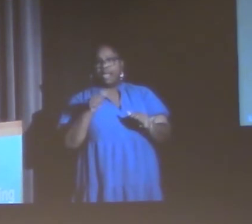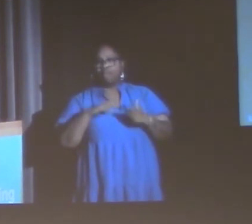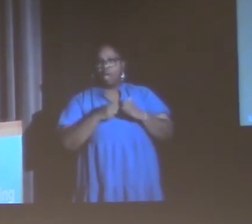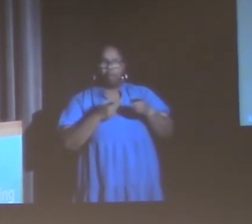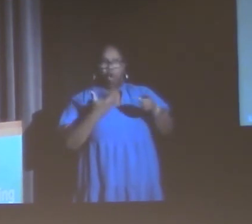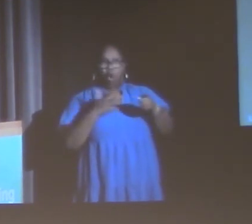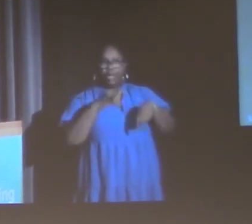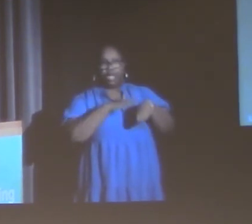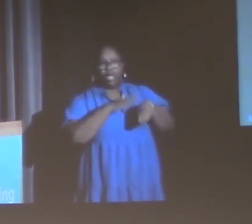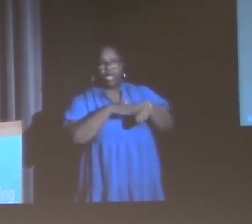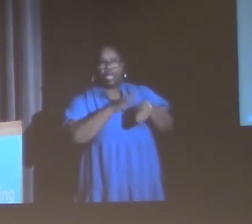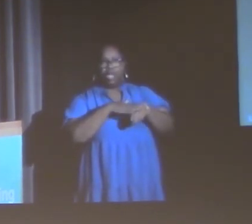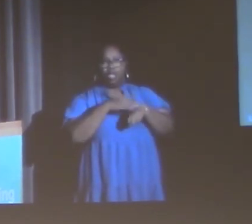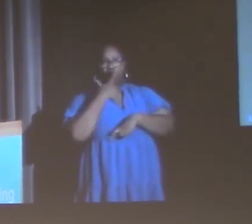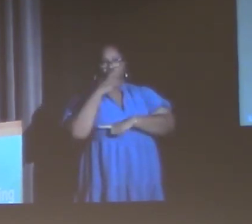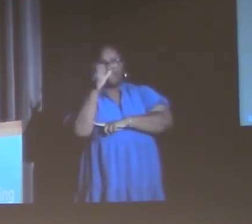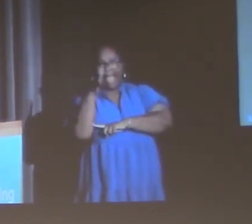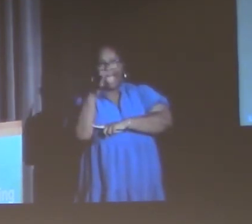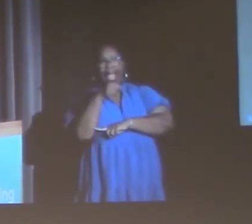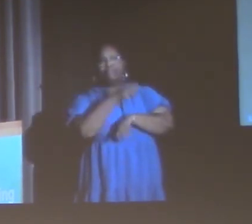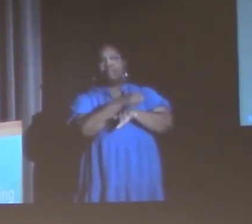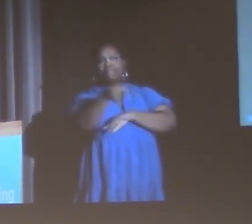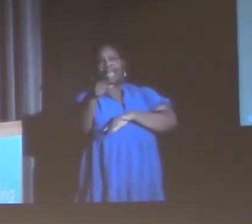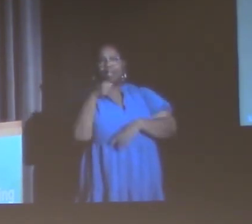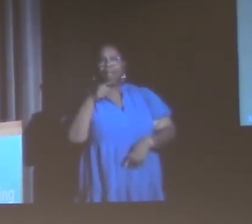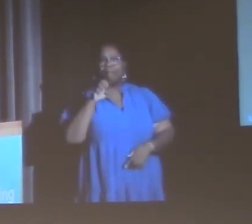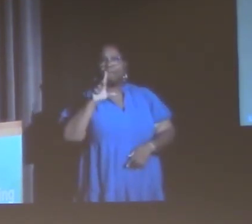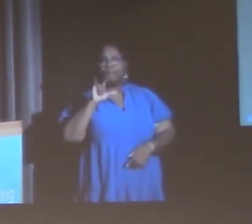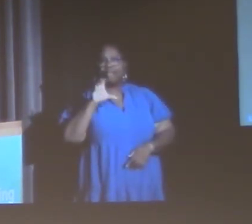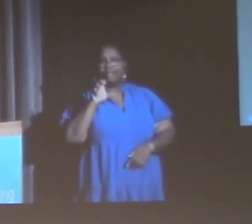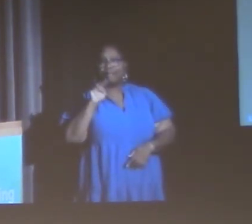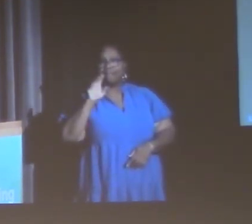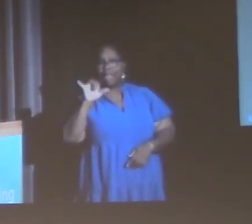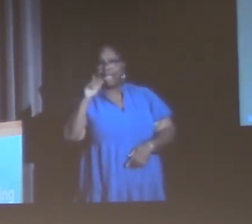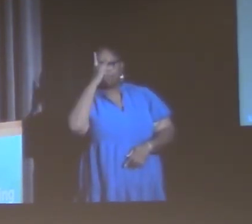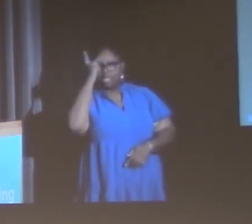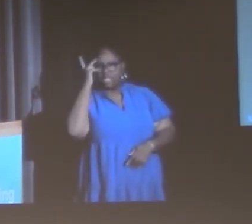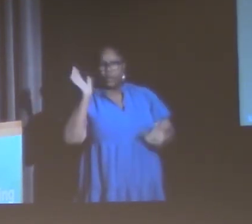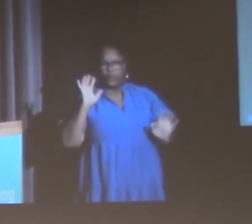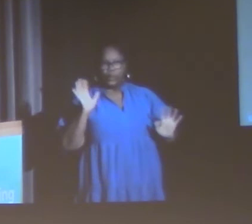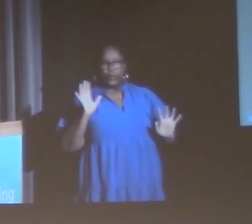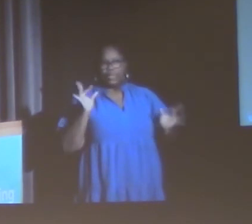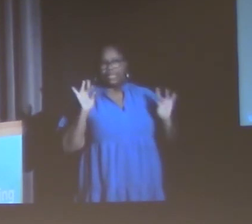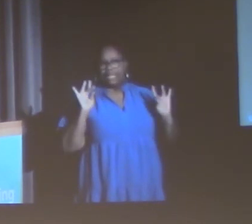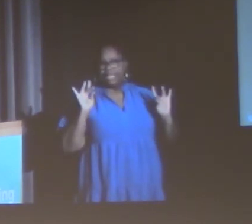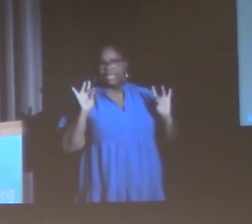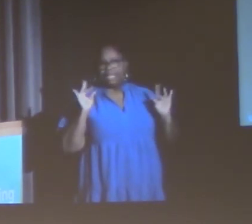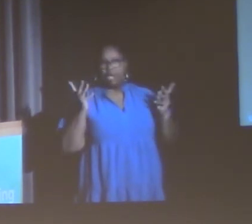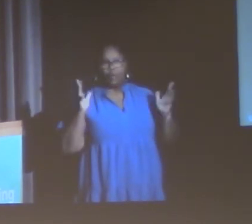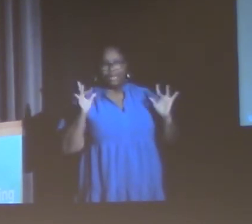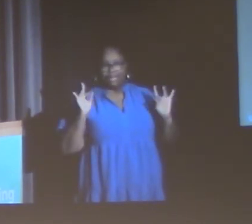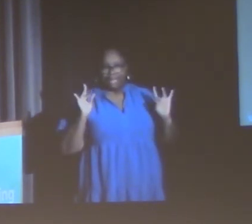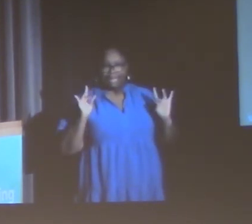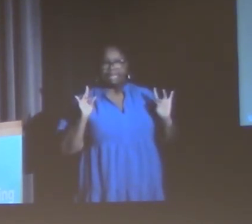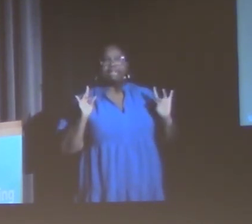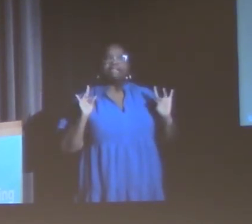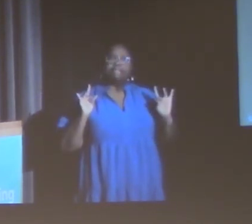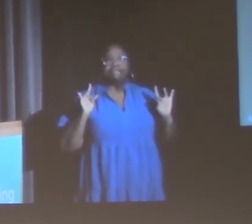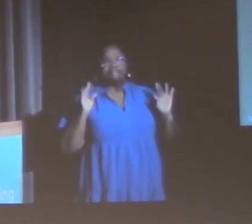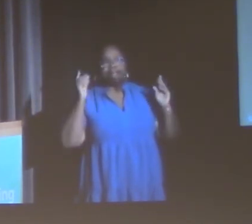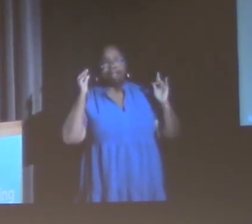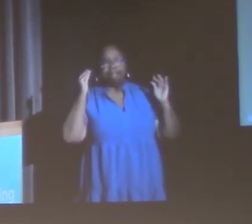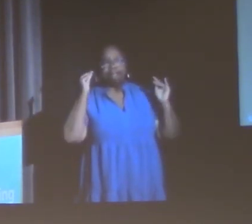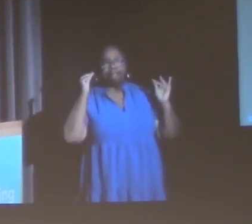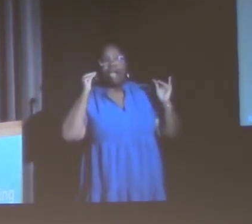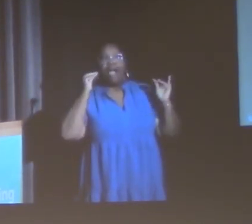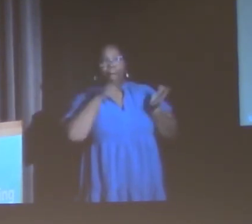to Pelican Bay. But as the relationship grew, we started finding other ways to provide support and compensation to